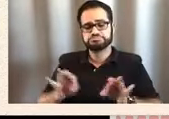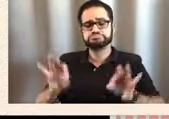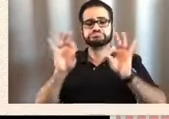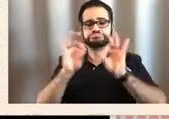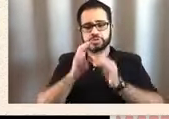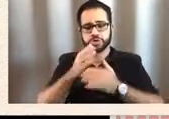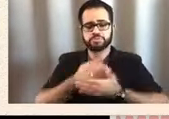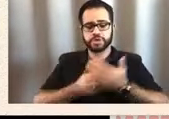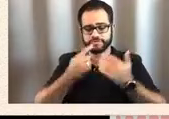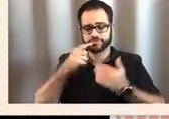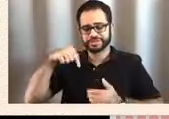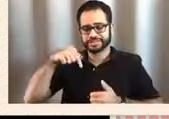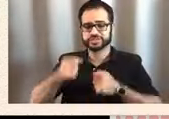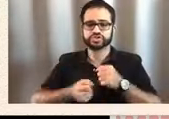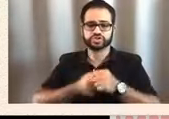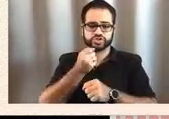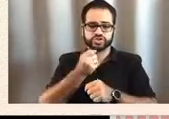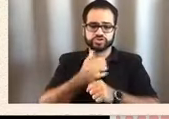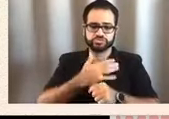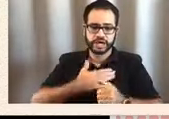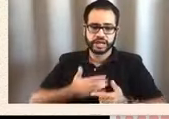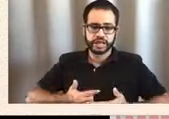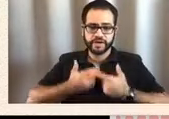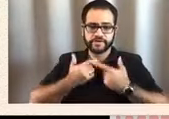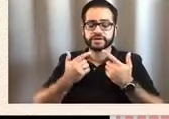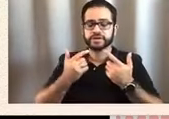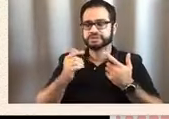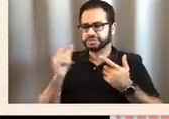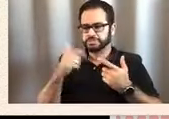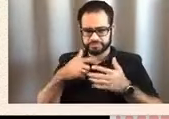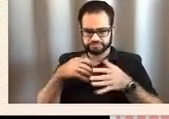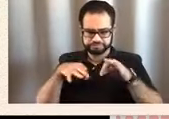year. And like I explained before,